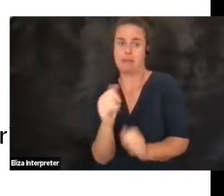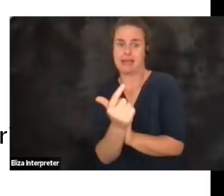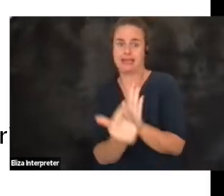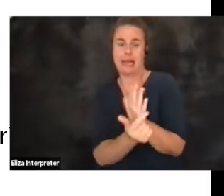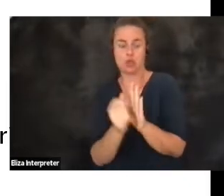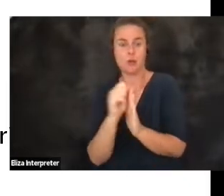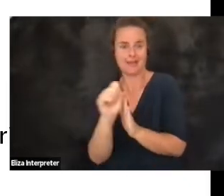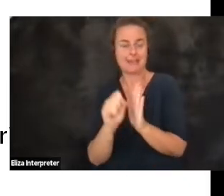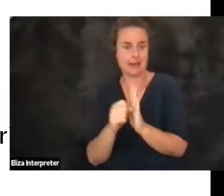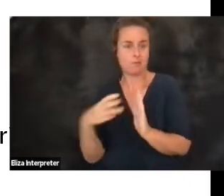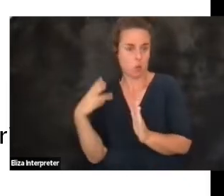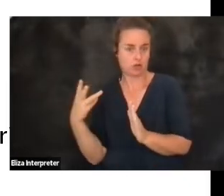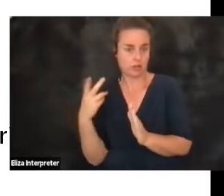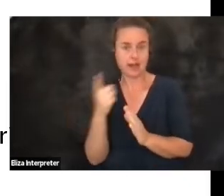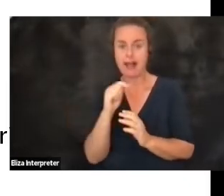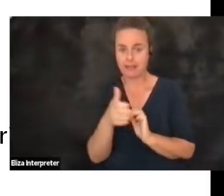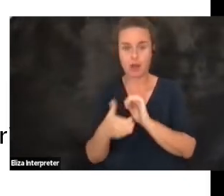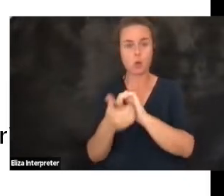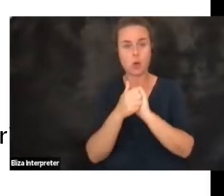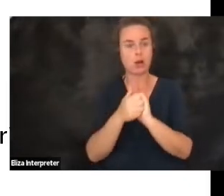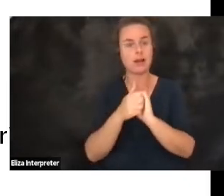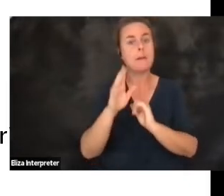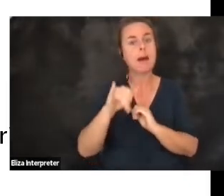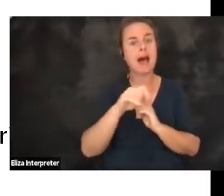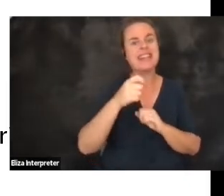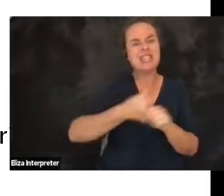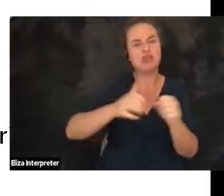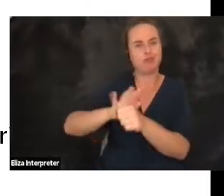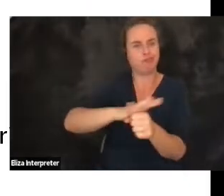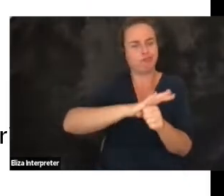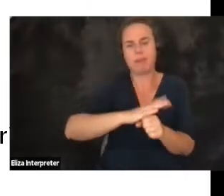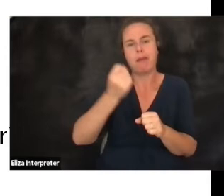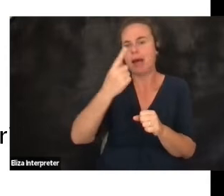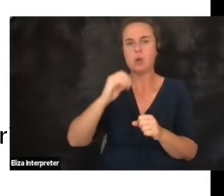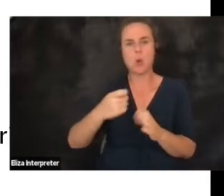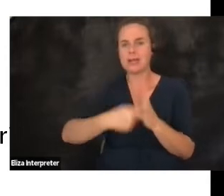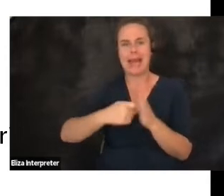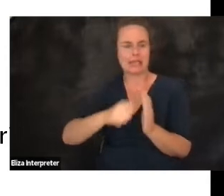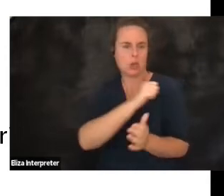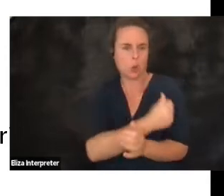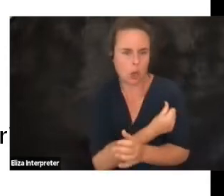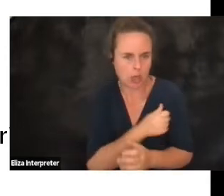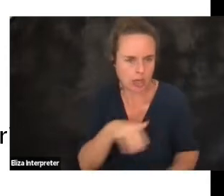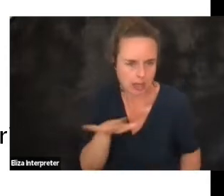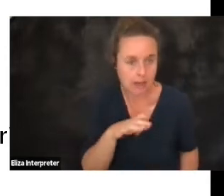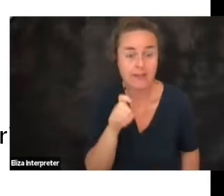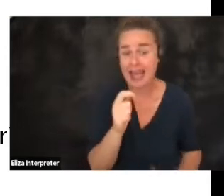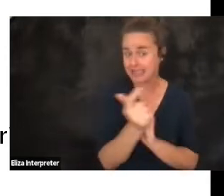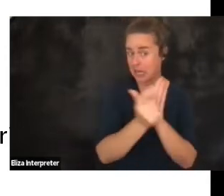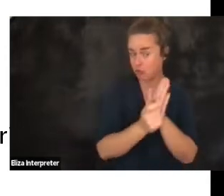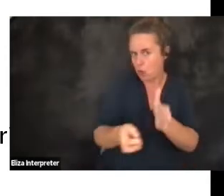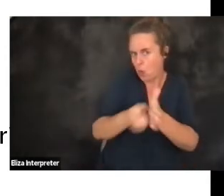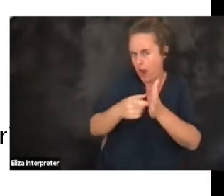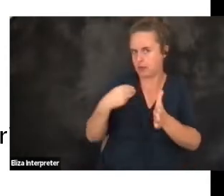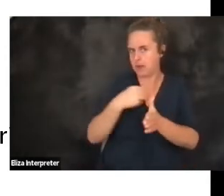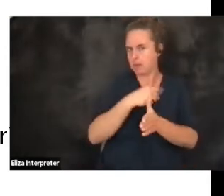special purpose district with no taxing authority. And the statute requires membership of